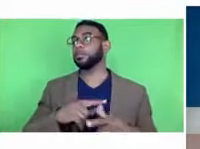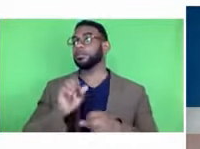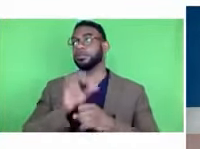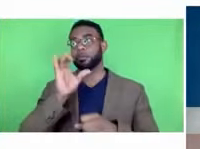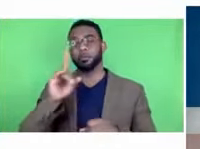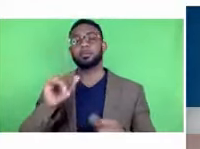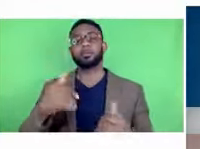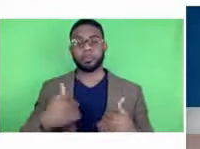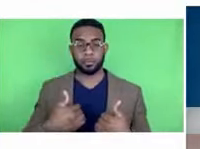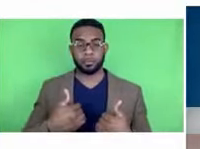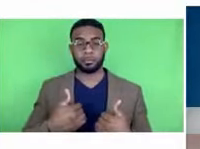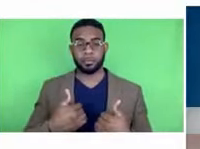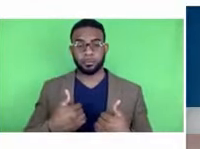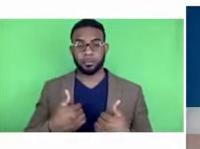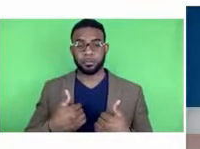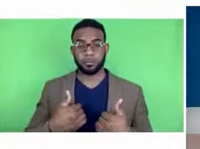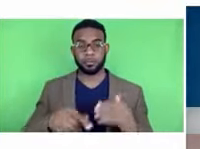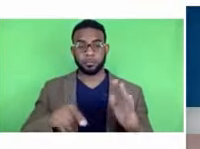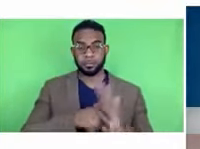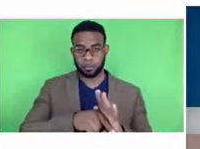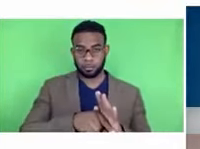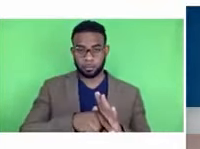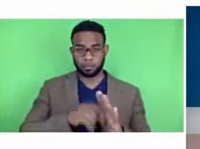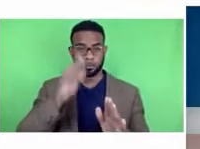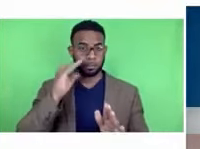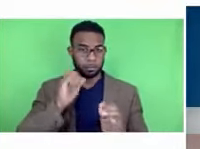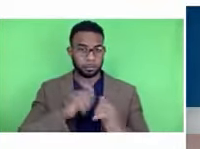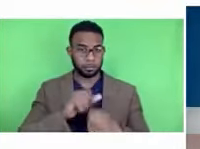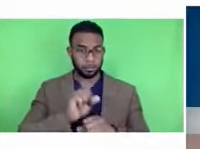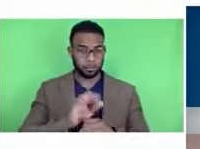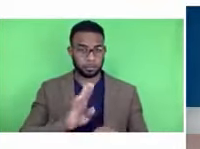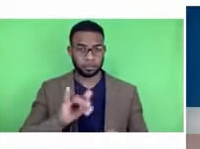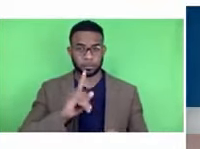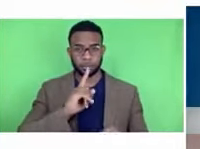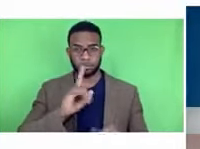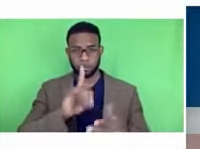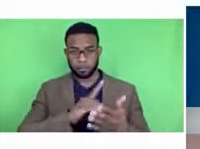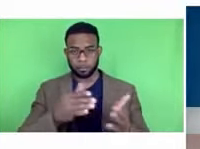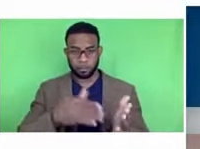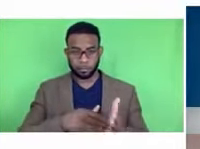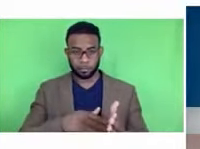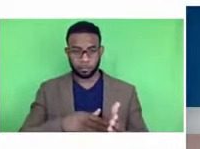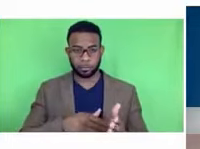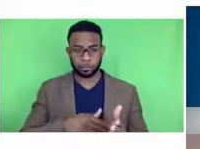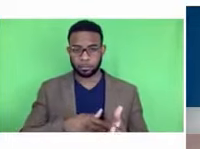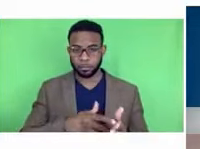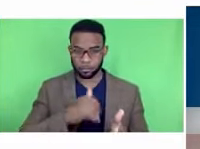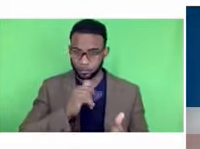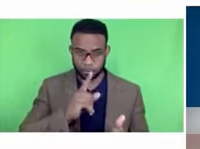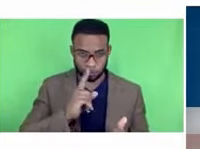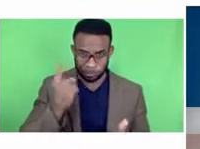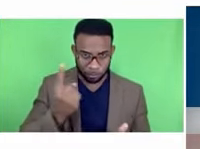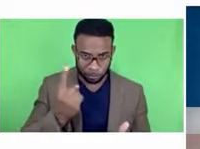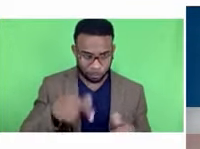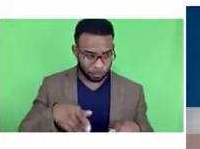have a negative experience with an employer by being discriminated against, it's not going to be always this